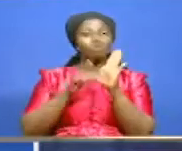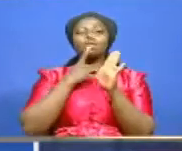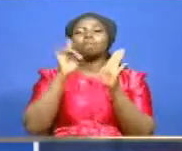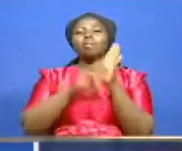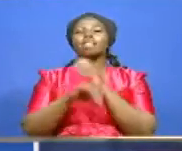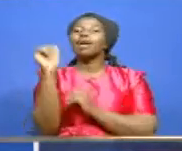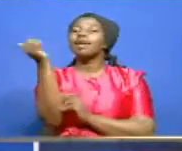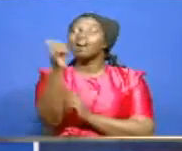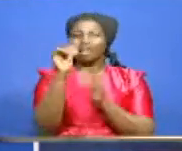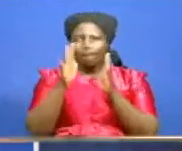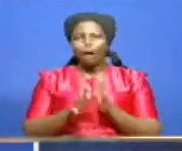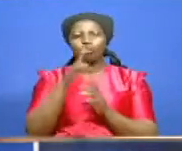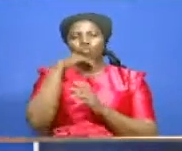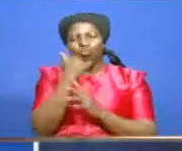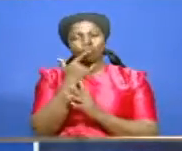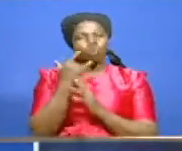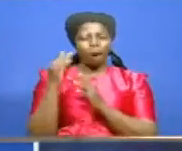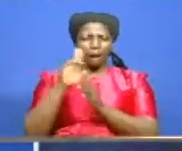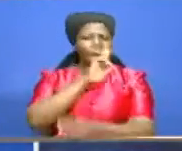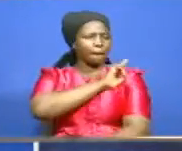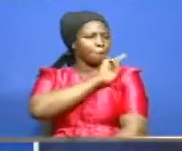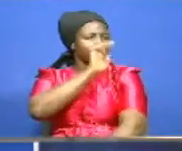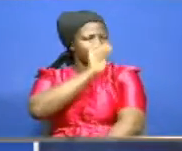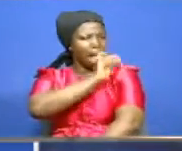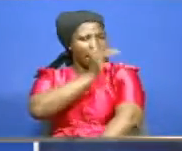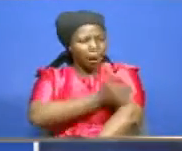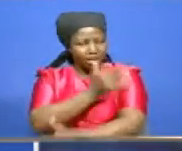Anybody who is vested with the powers to act